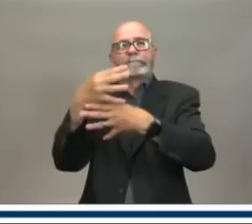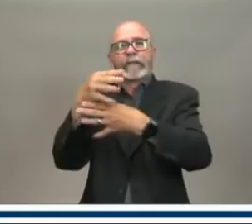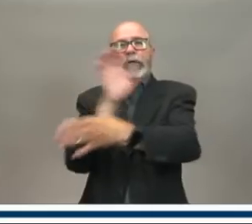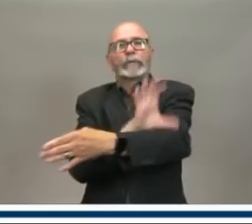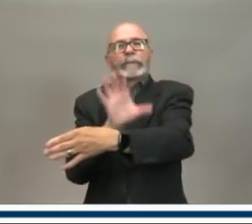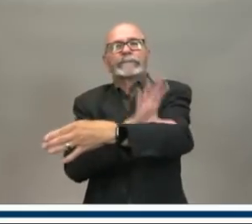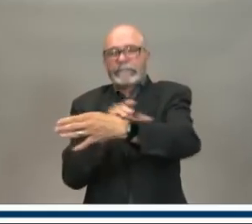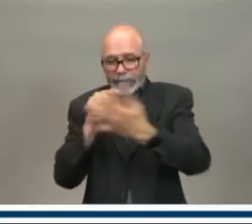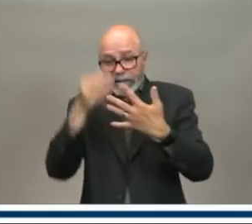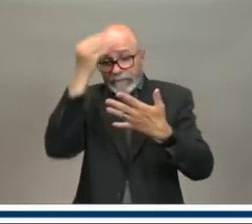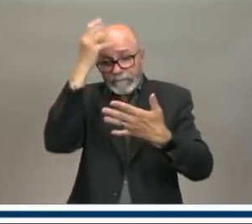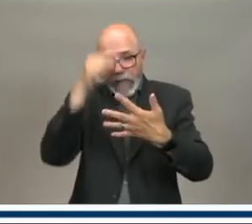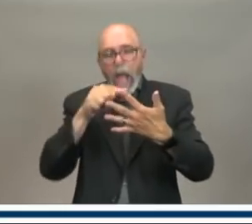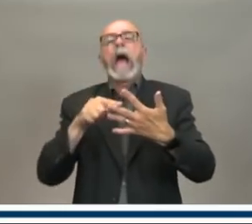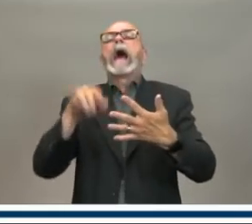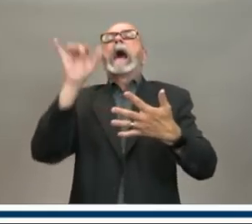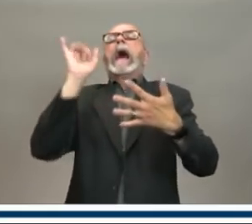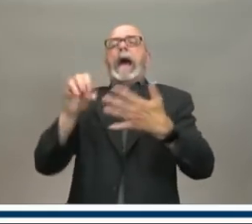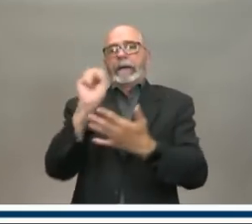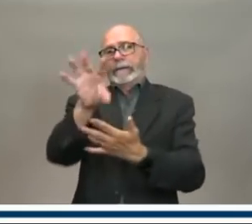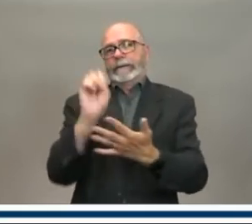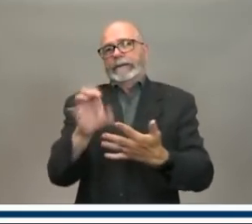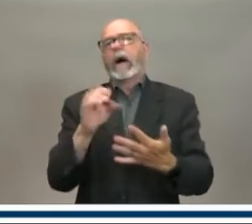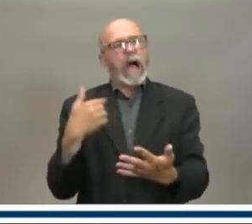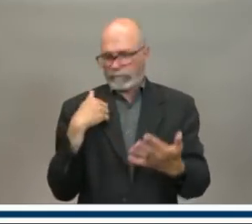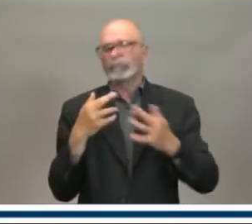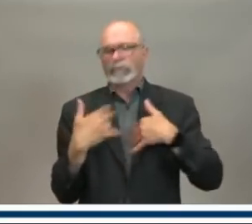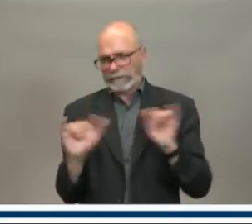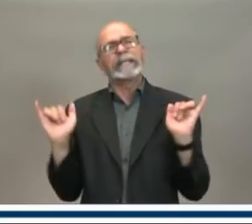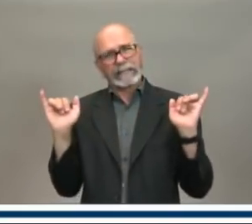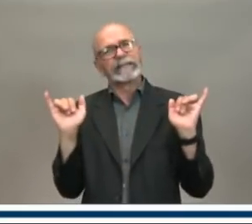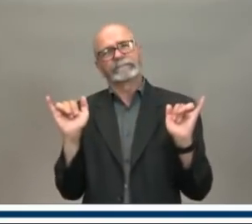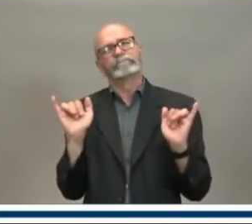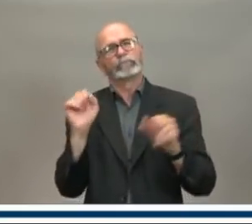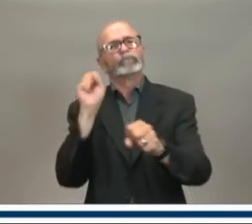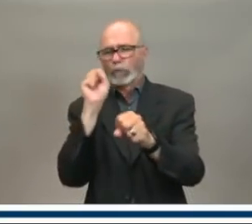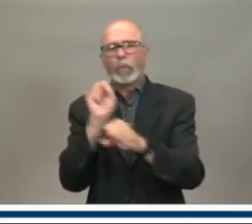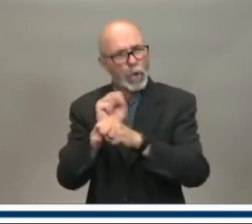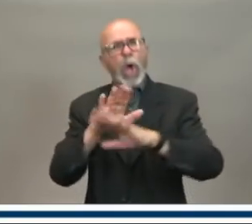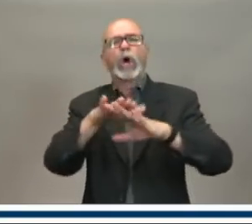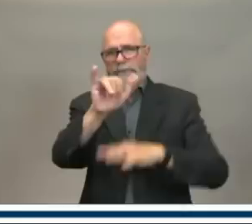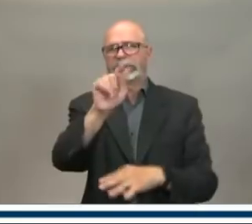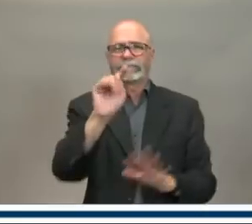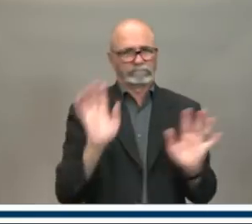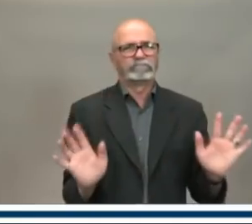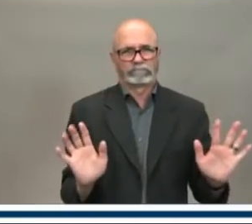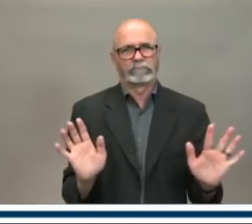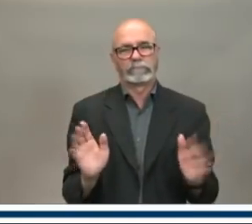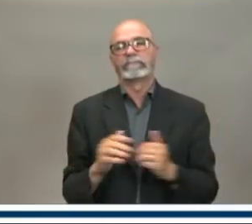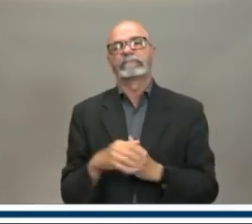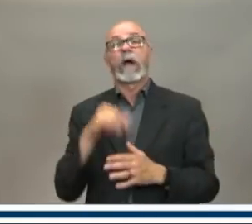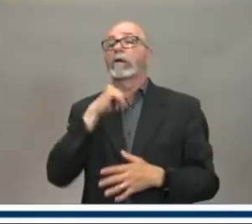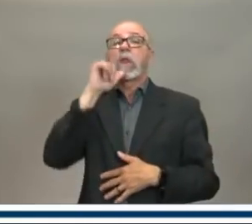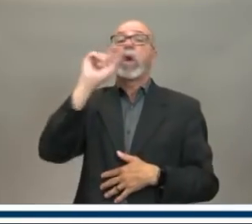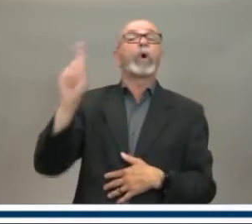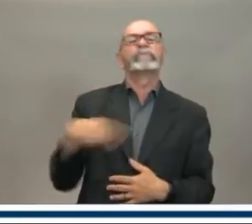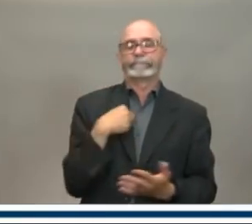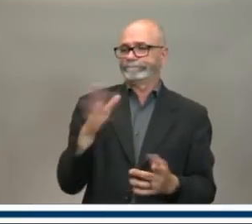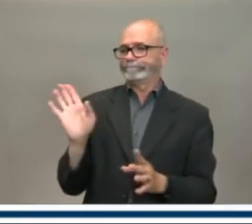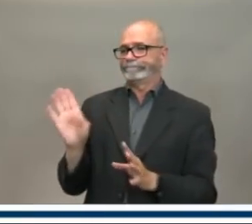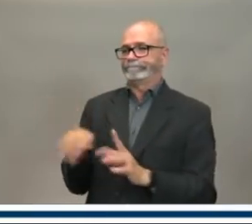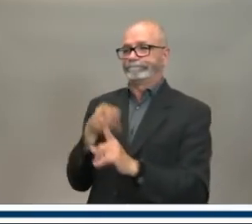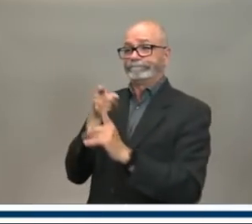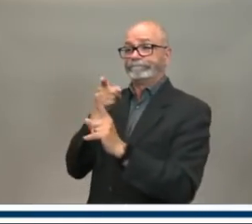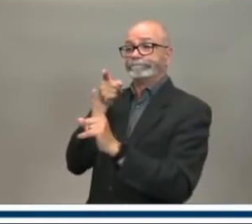type of information. So those are ongoing discussions that we have. It's not just COVID. It's about how we actually look